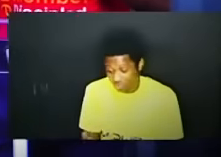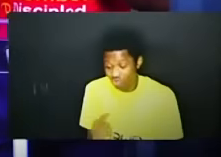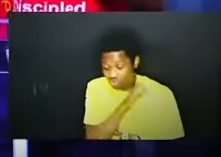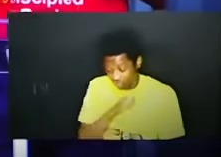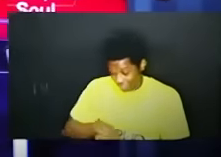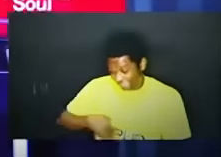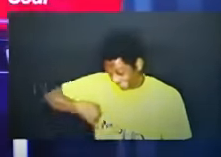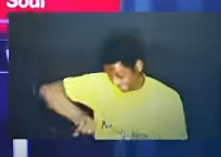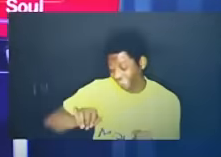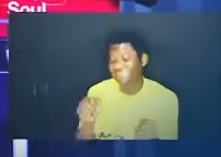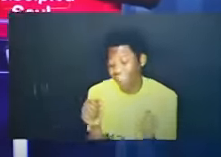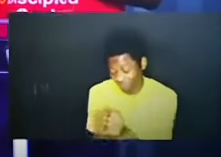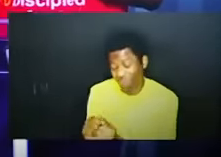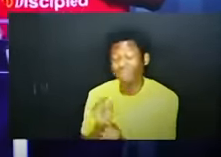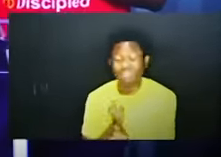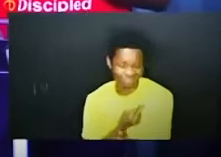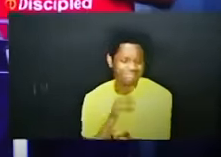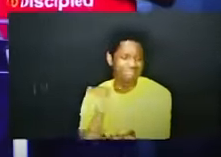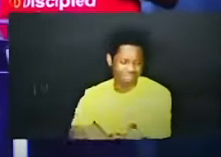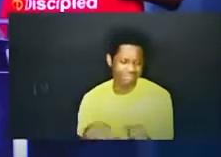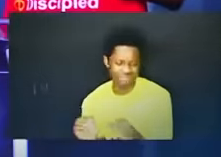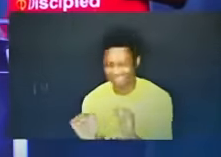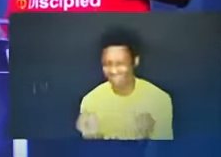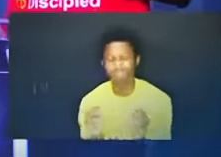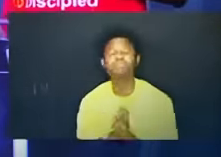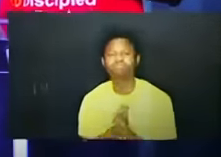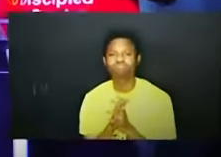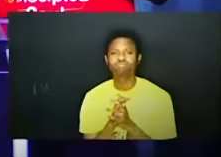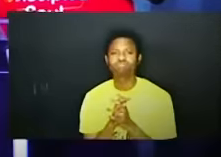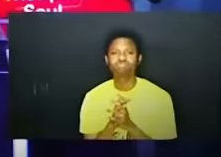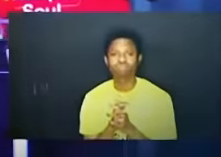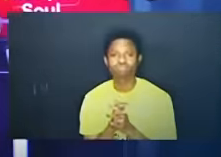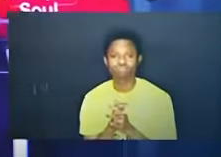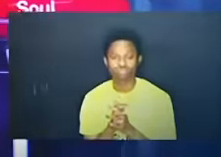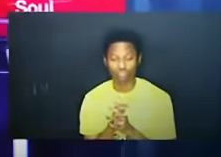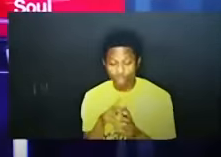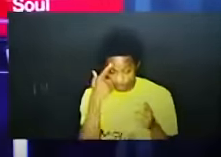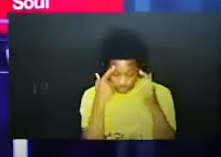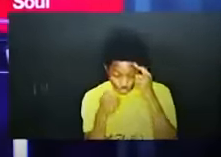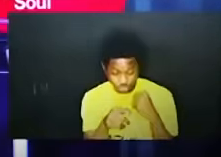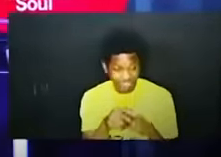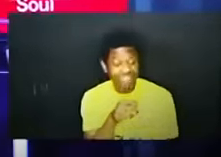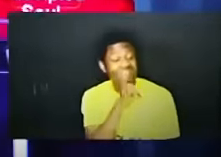generation. They were an assembly of God.